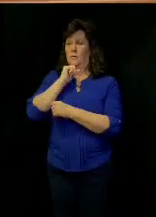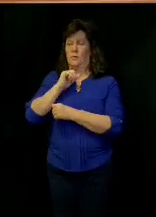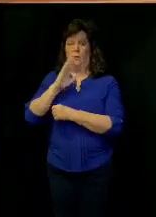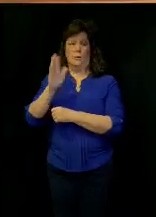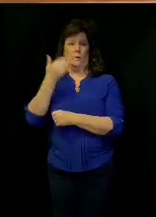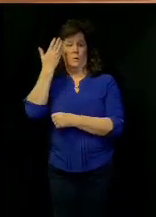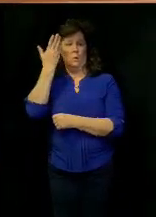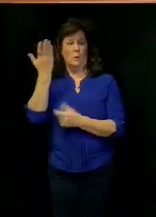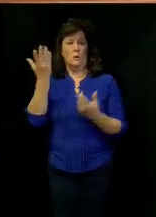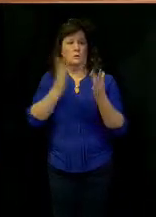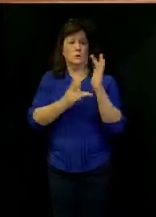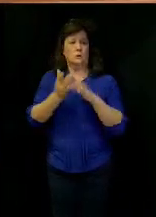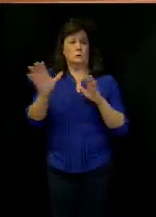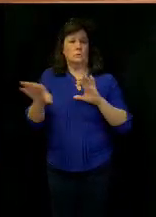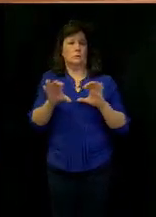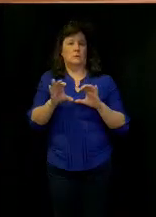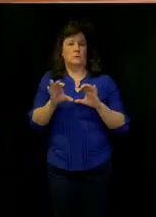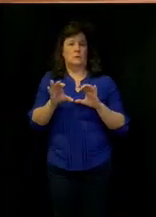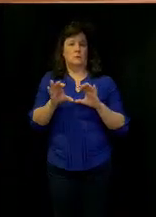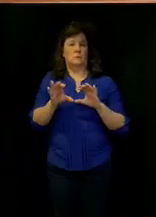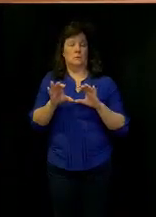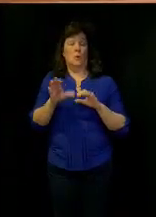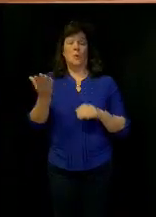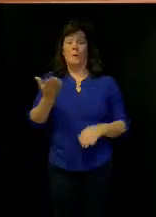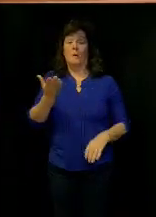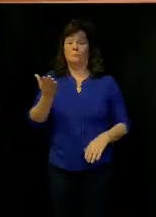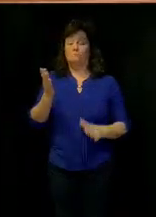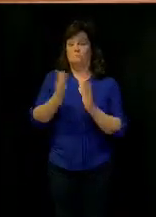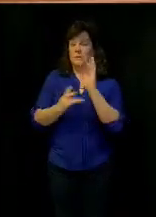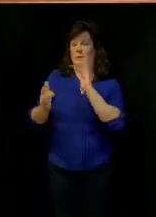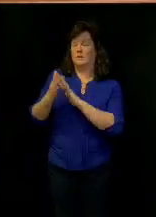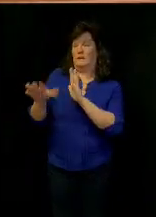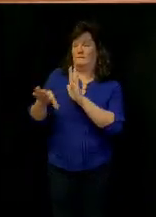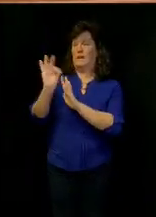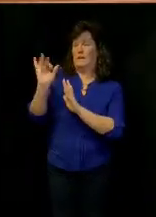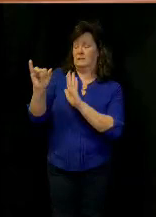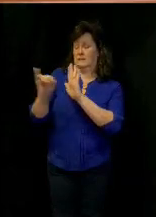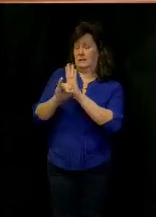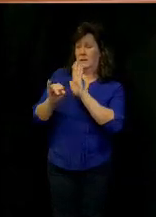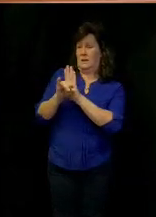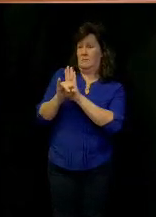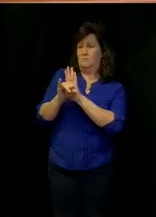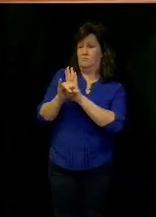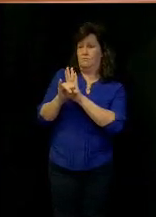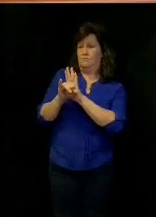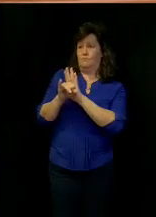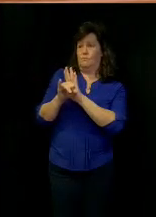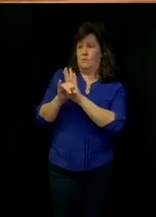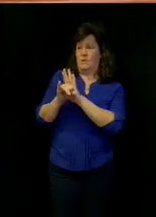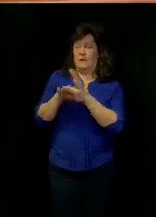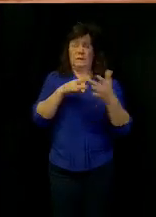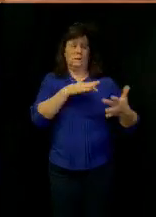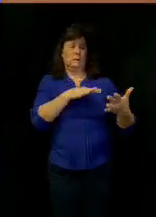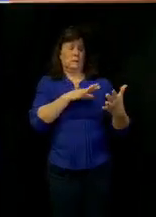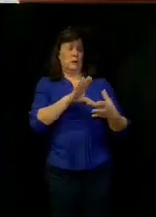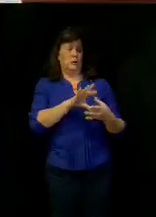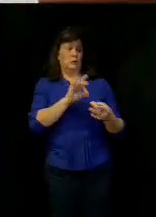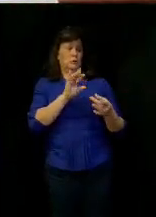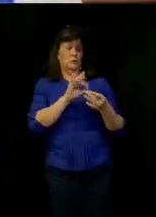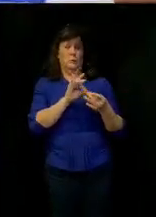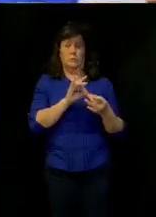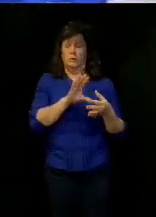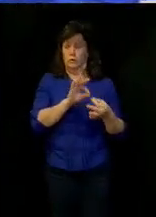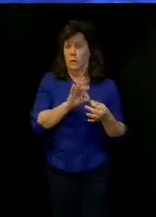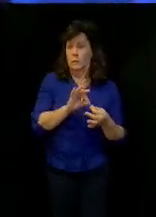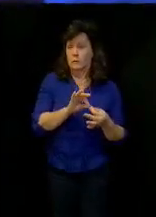you what he was doing. He was finding out who he was. And he found the place. You got to find who you are in the scripture. Because when the enemy comes knocking, you